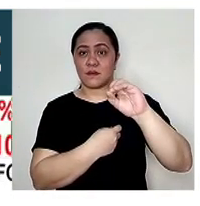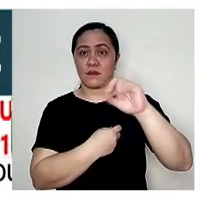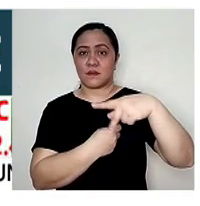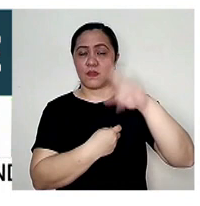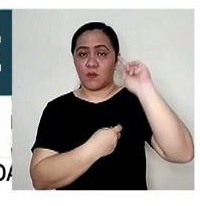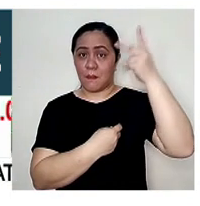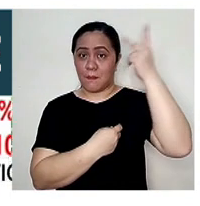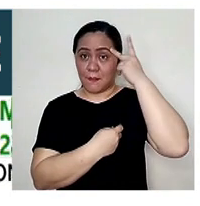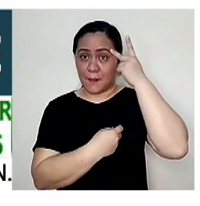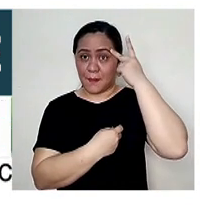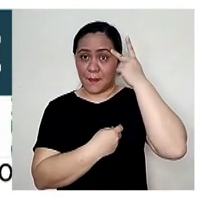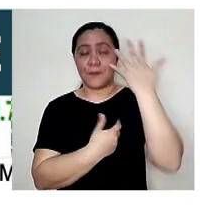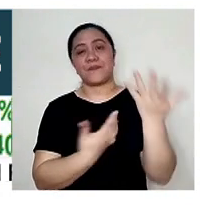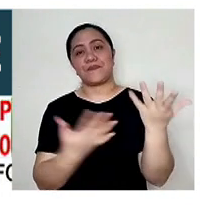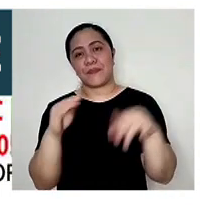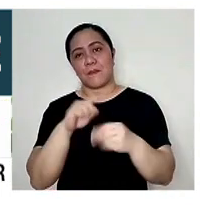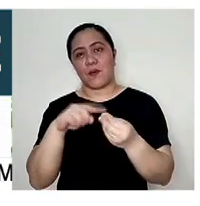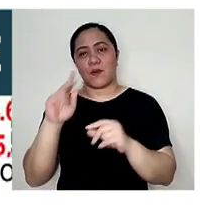know, these countries offering